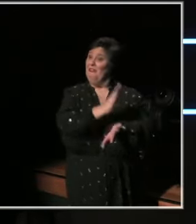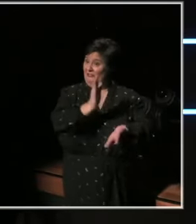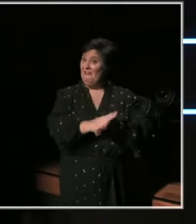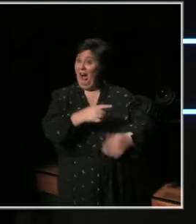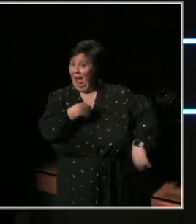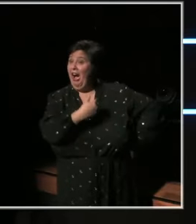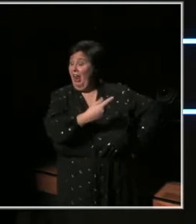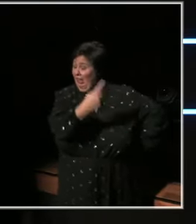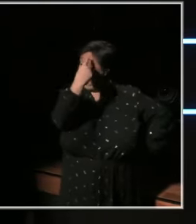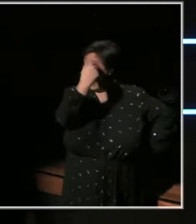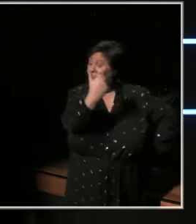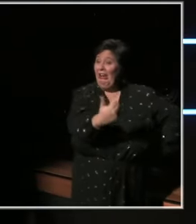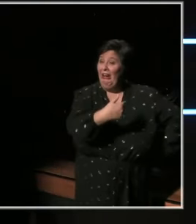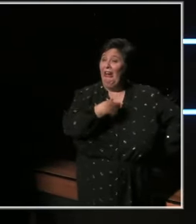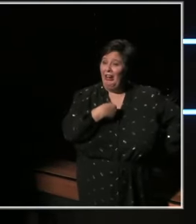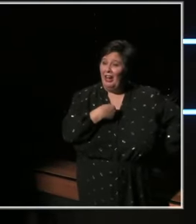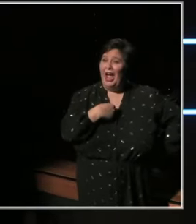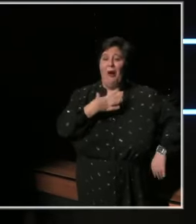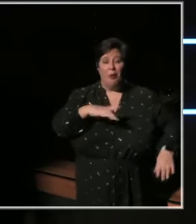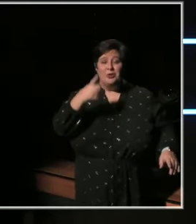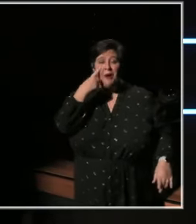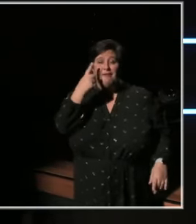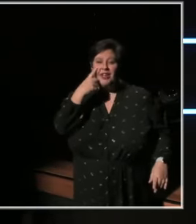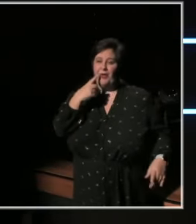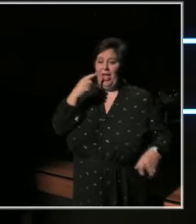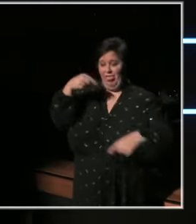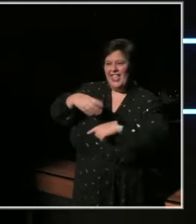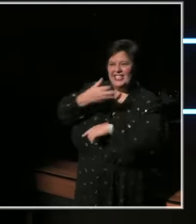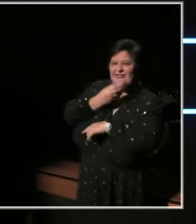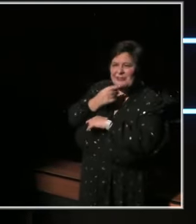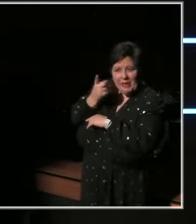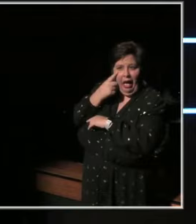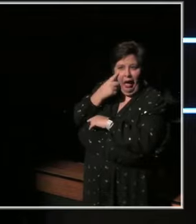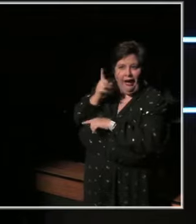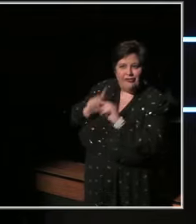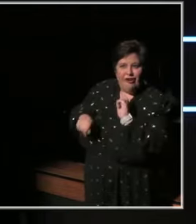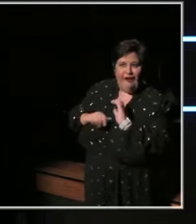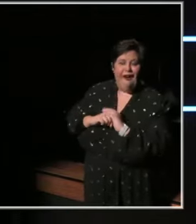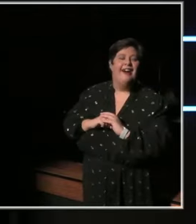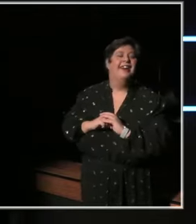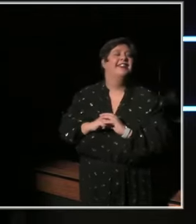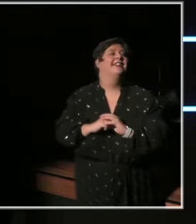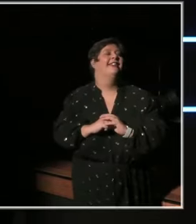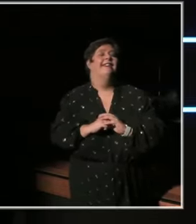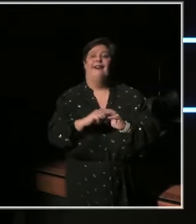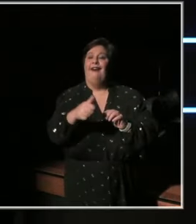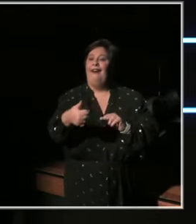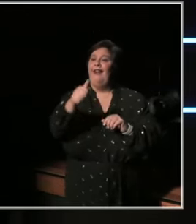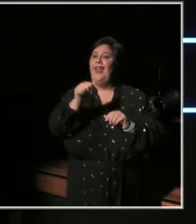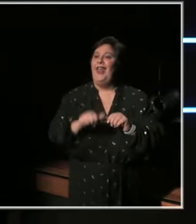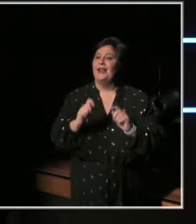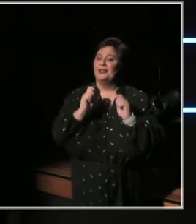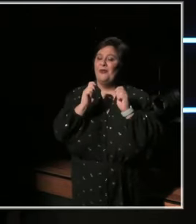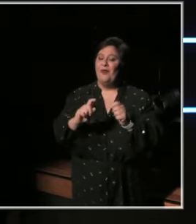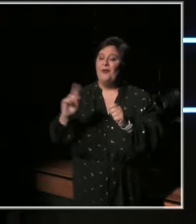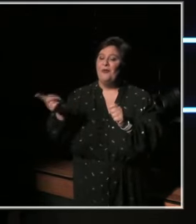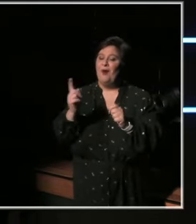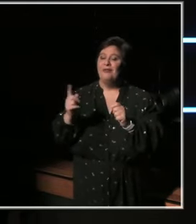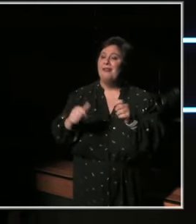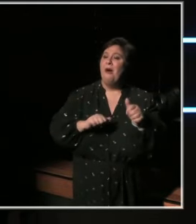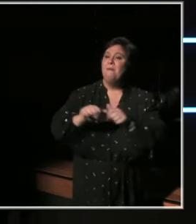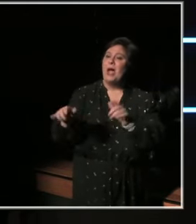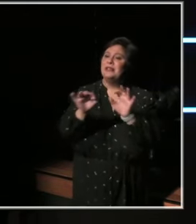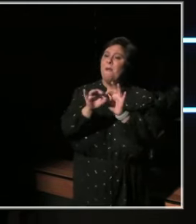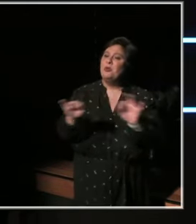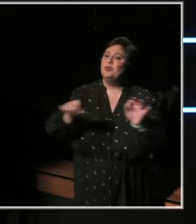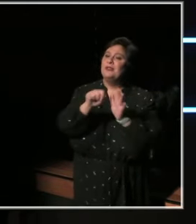fun! Yeah, we're trying! Let's do it this Christmas! Yeah. Right, next up, Will Crown Best